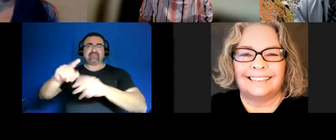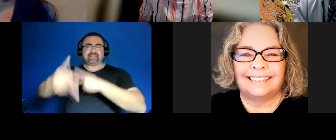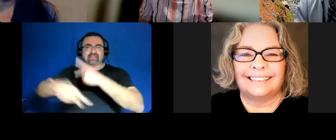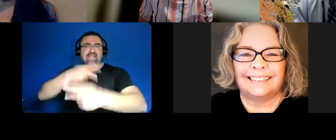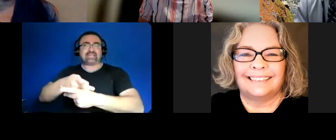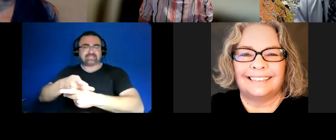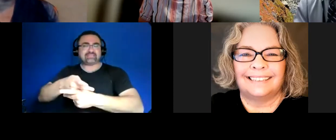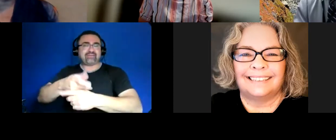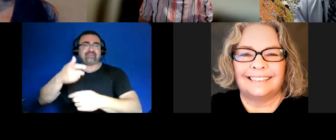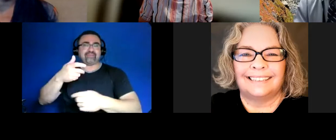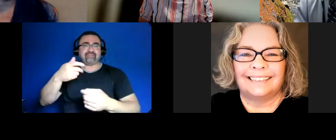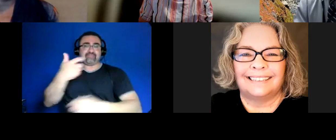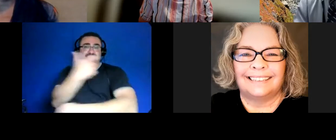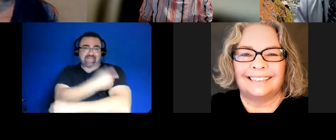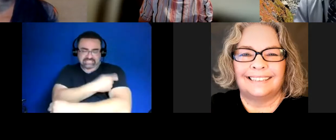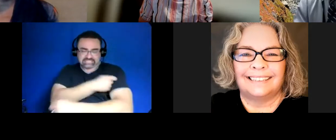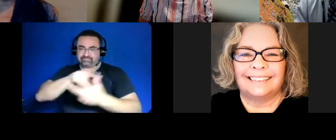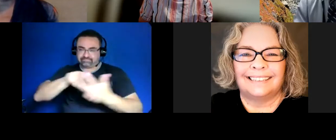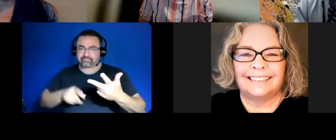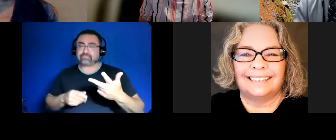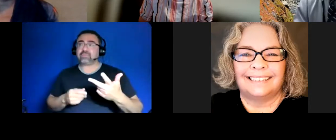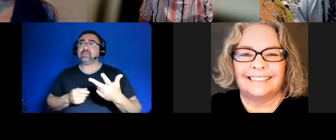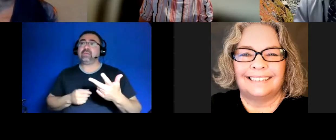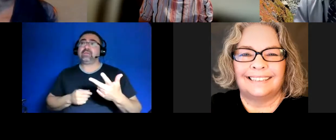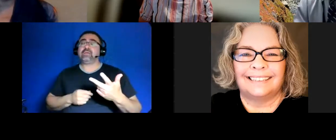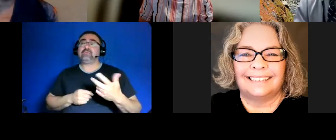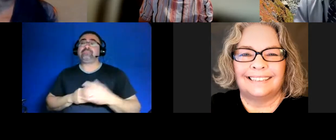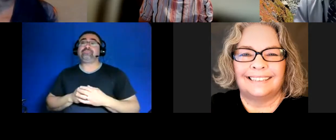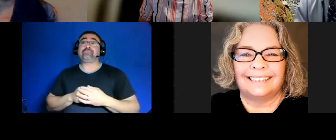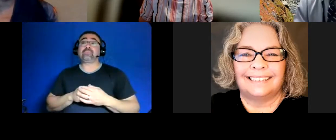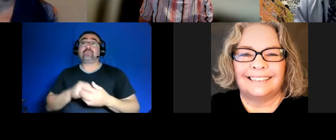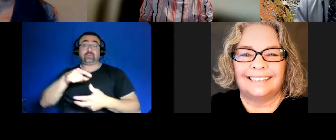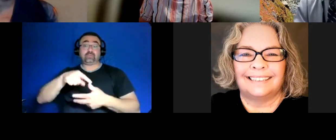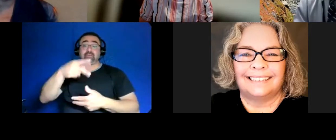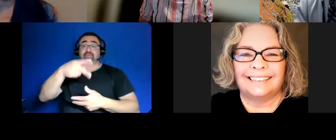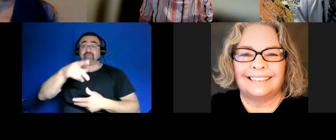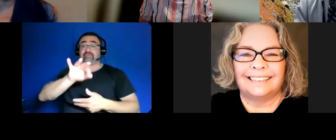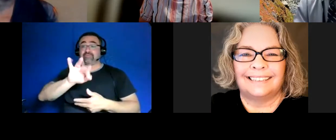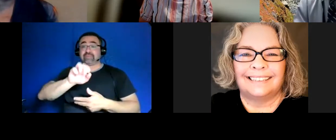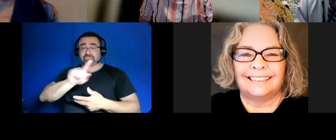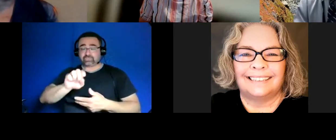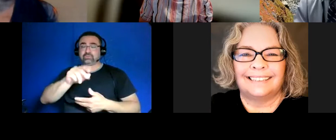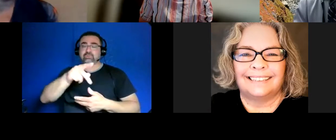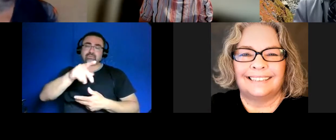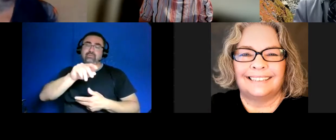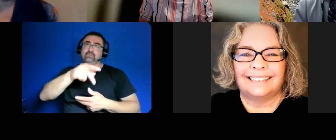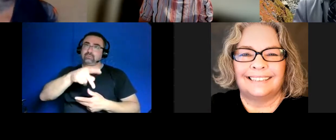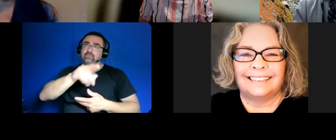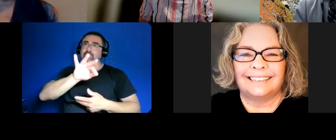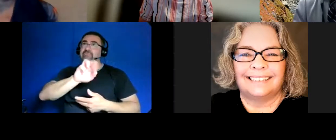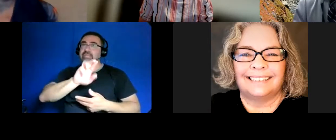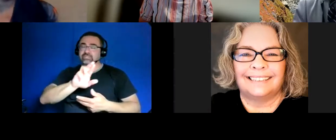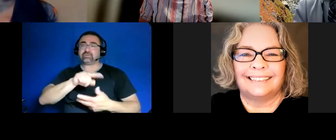vaccine. Because we know that, especially because Pfizer is available for all the way from